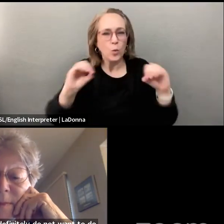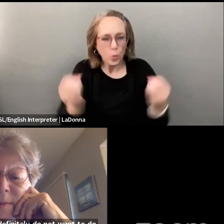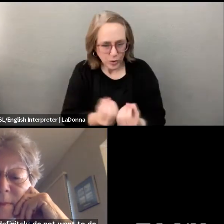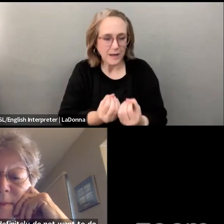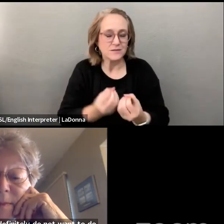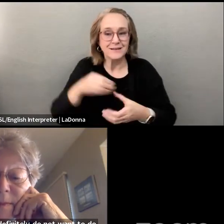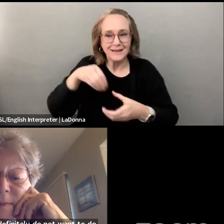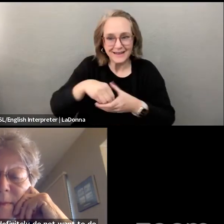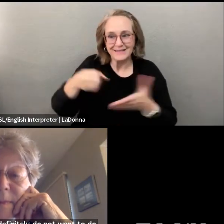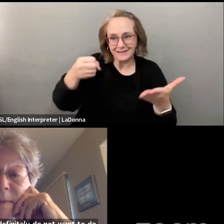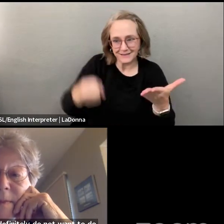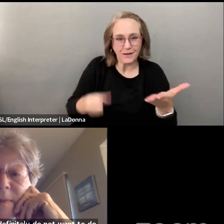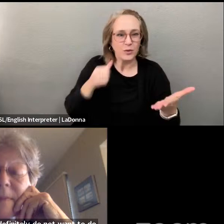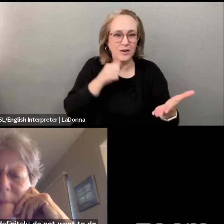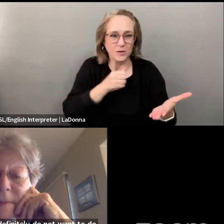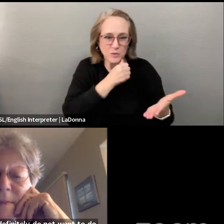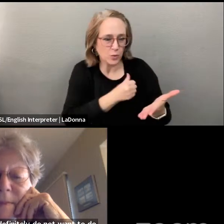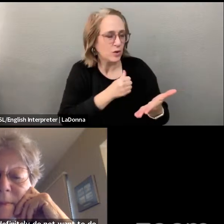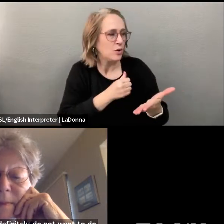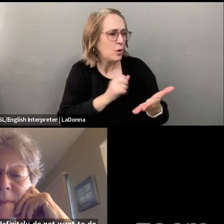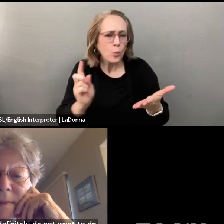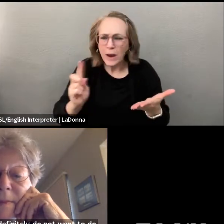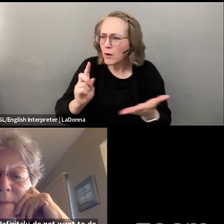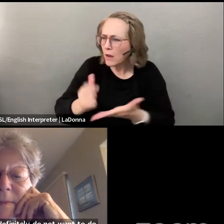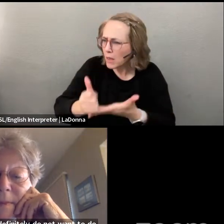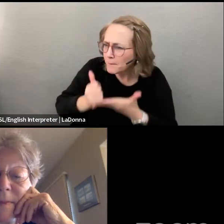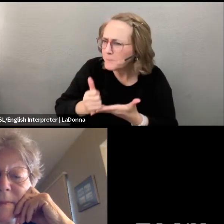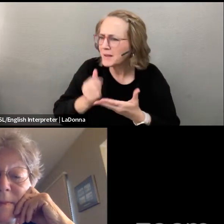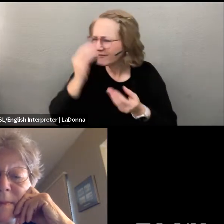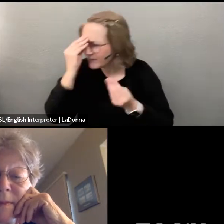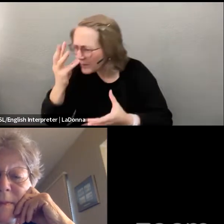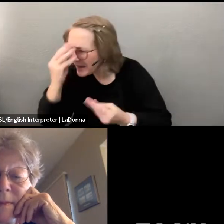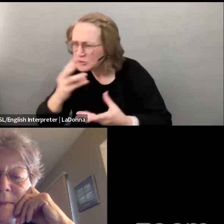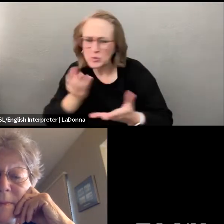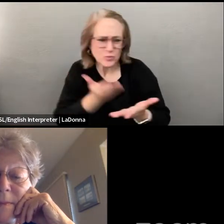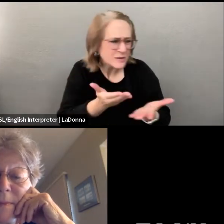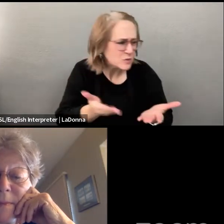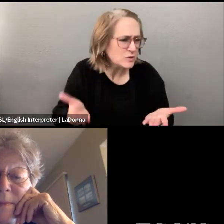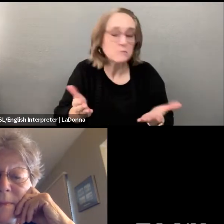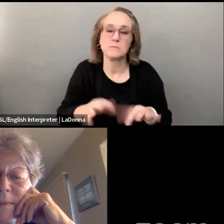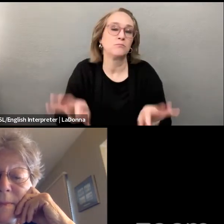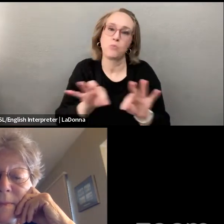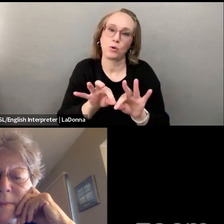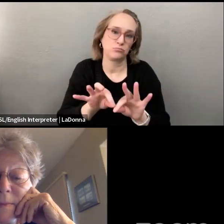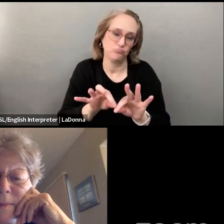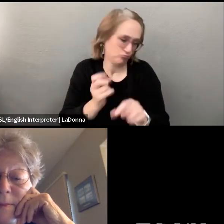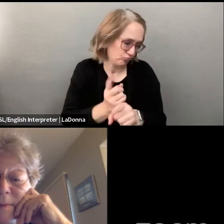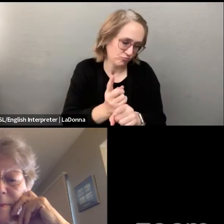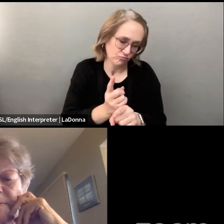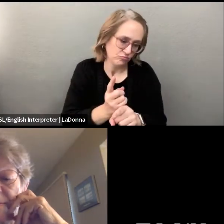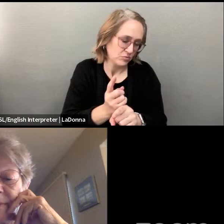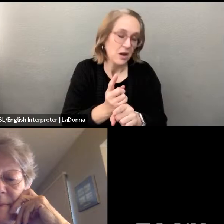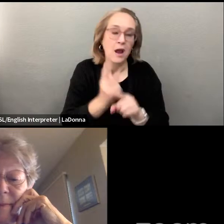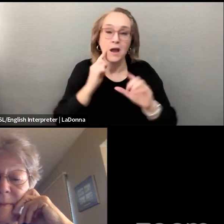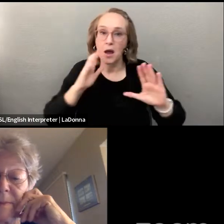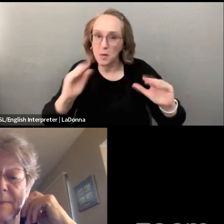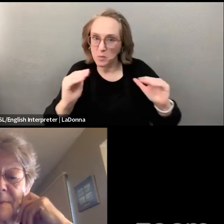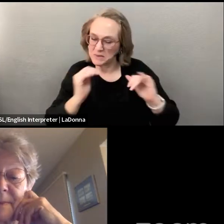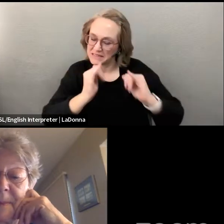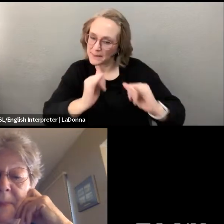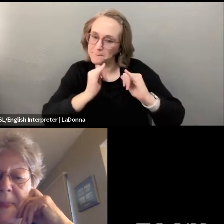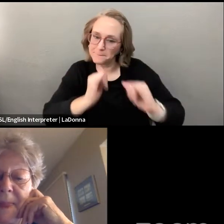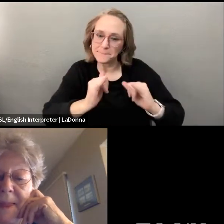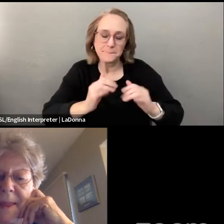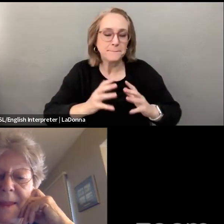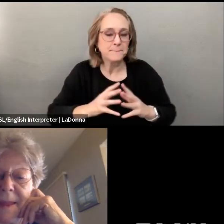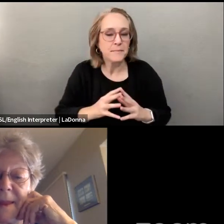in Southern Arizona, somewhere where they can go to get information and resources. It is so important. So I'm hoping that I